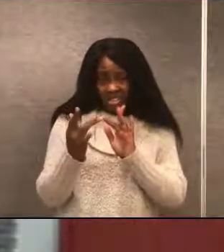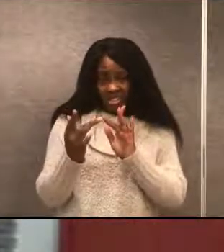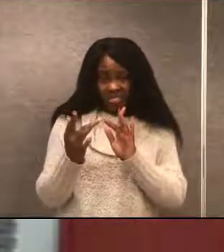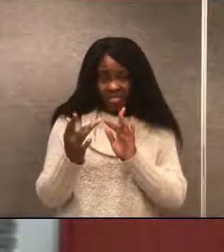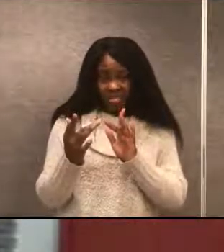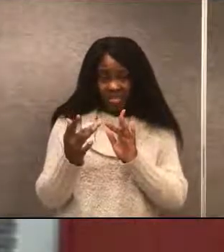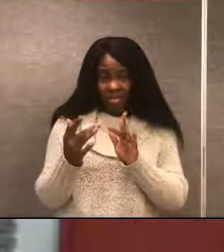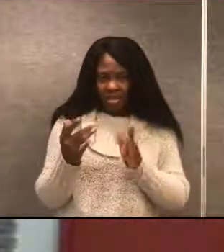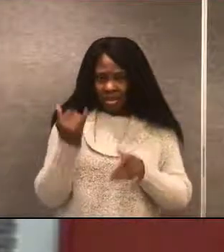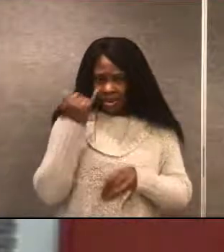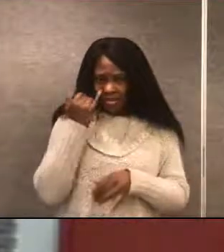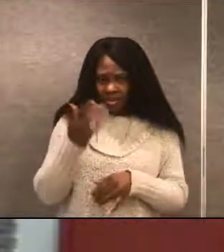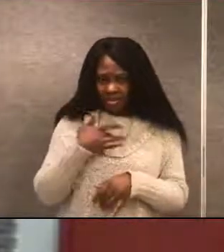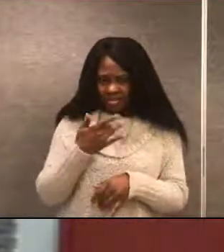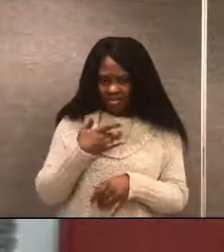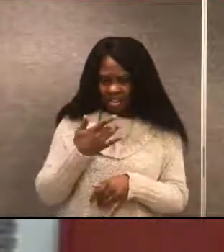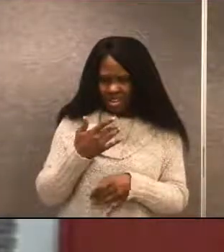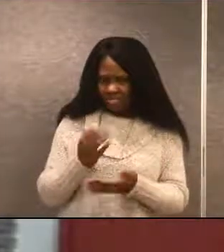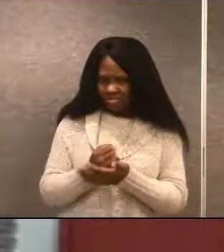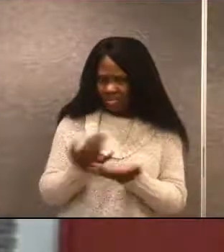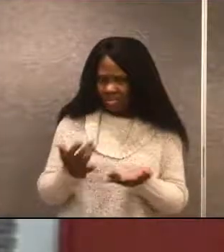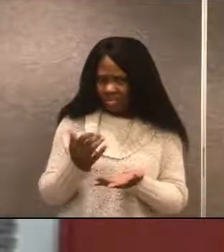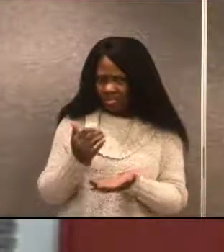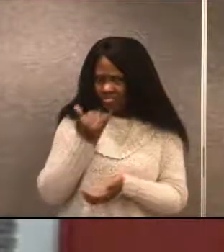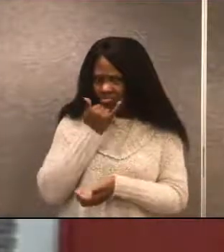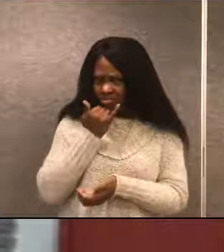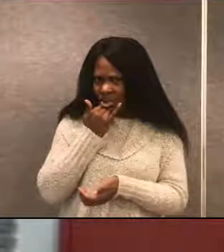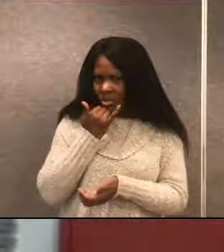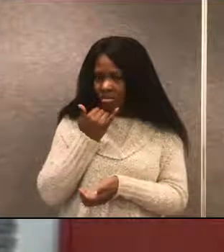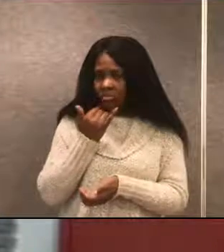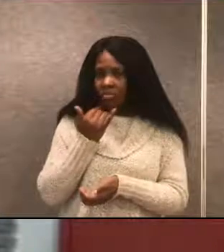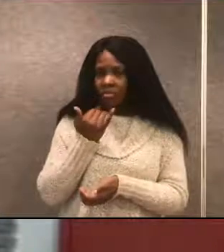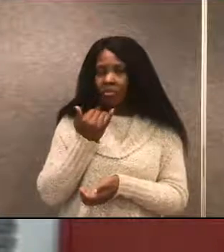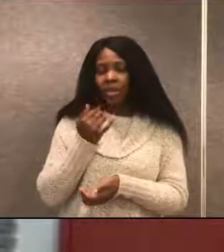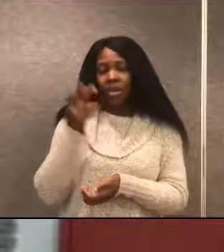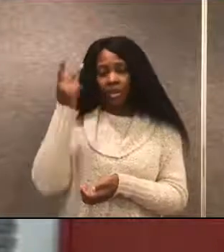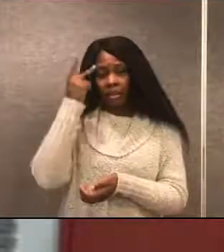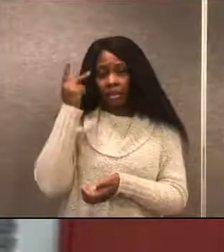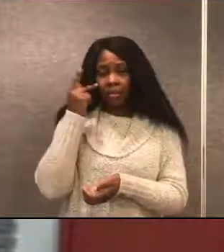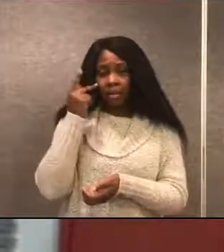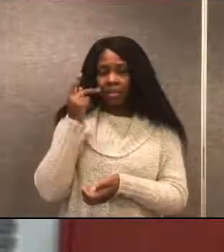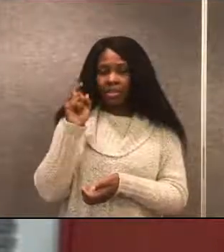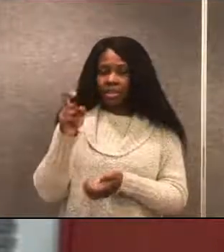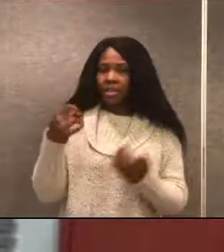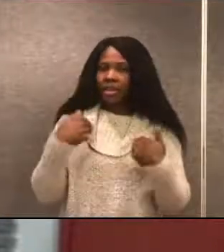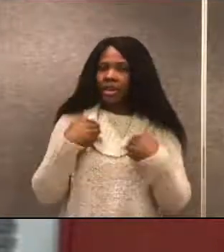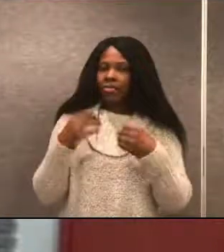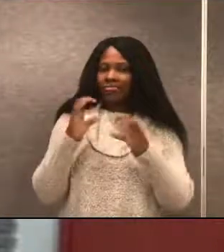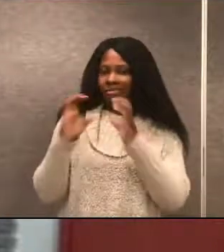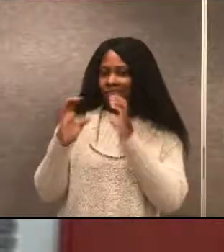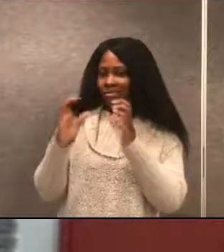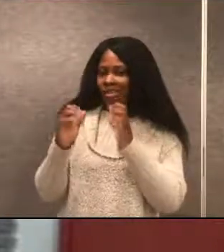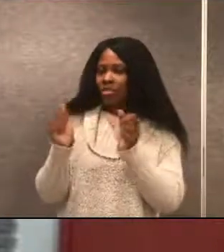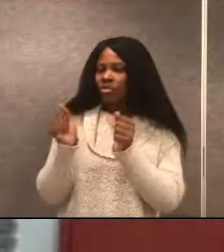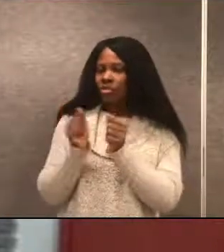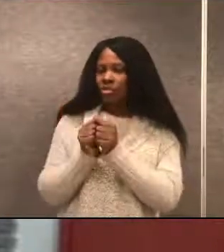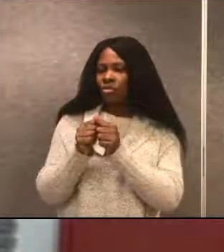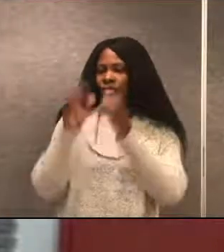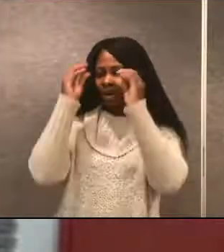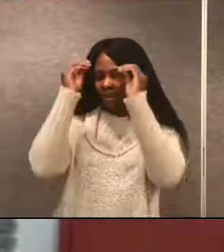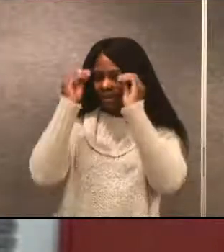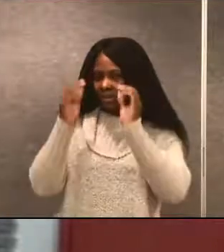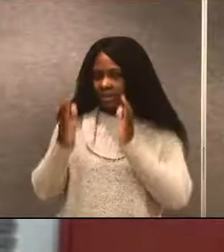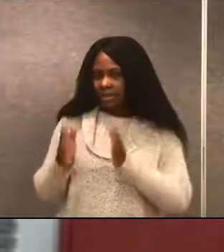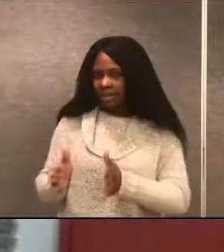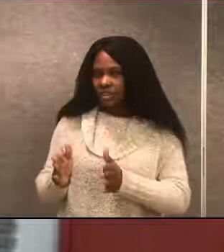something isn't going on adequately within side of the instruction, is that the parent should have a conversation with the teacher directly. I know